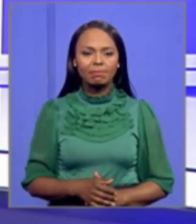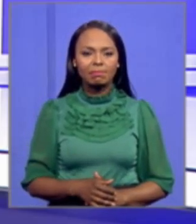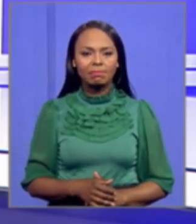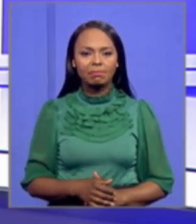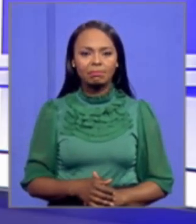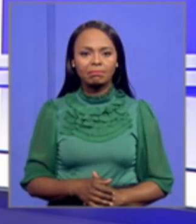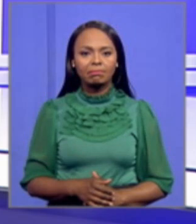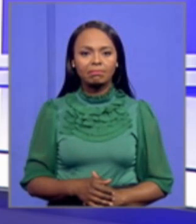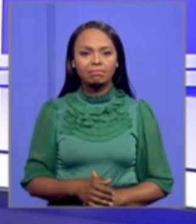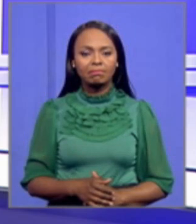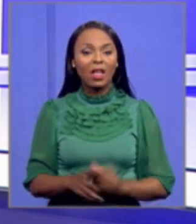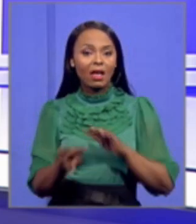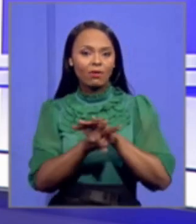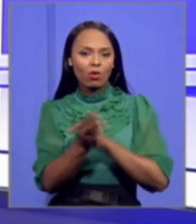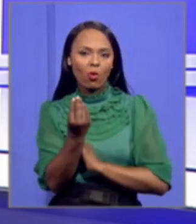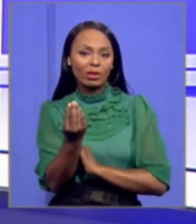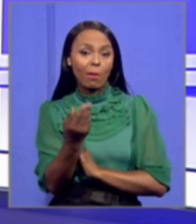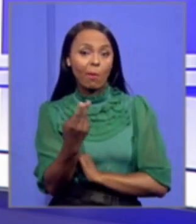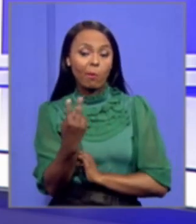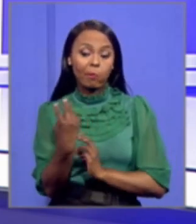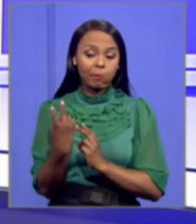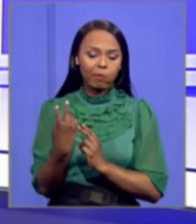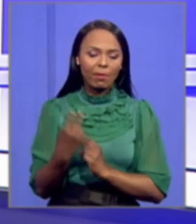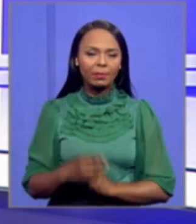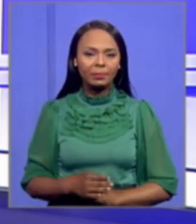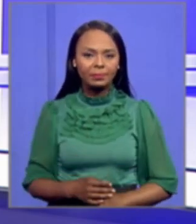Maikutlo ka kgatiso ya video WhatsApp ona ke a latelana.